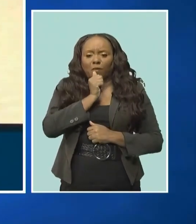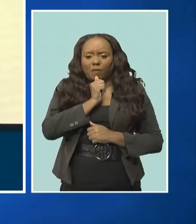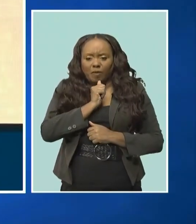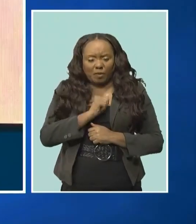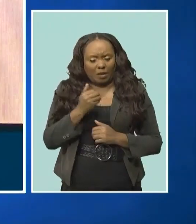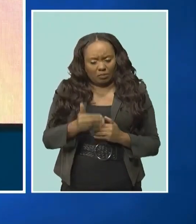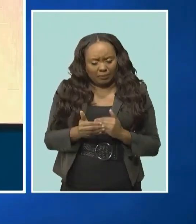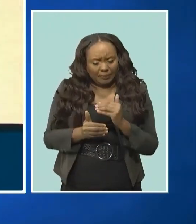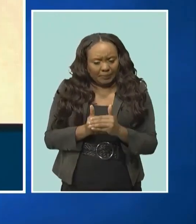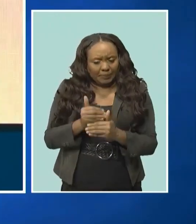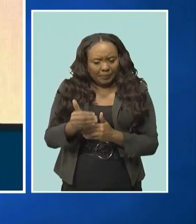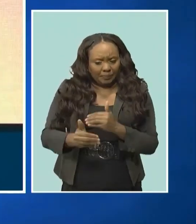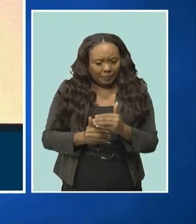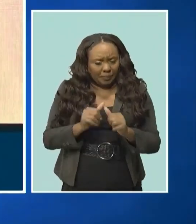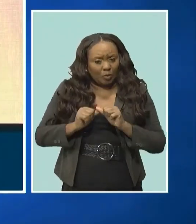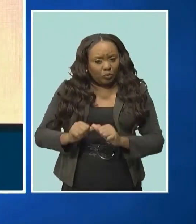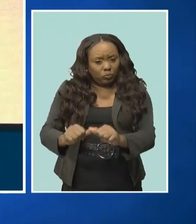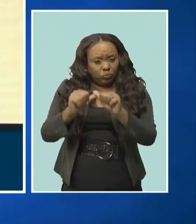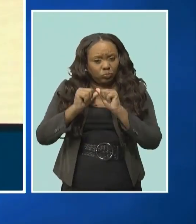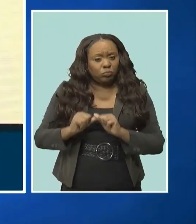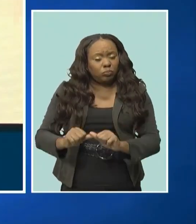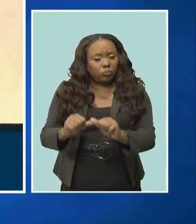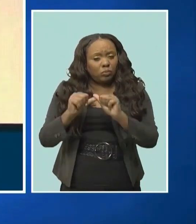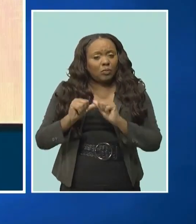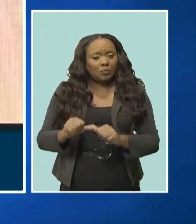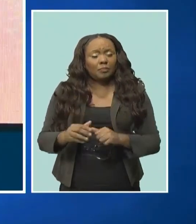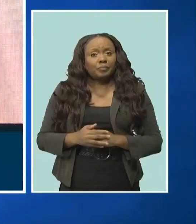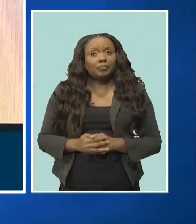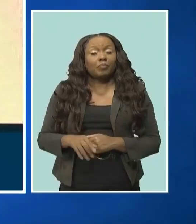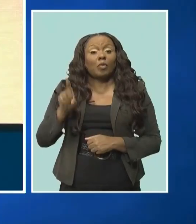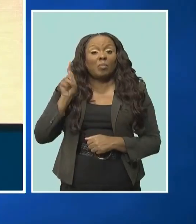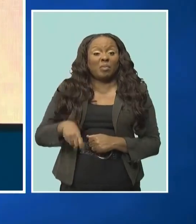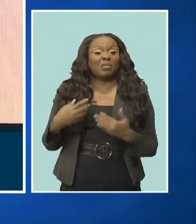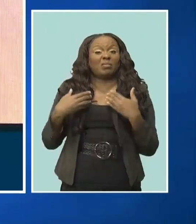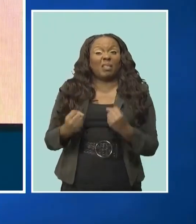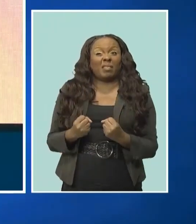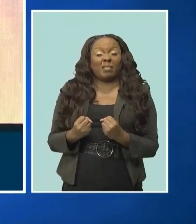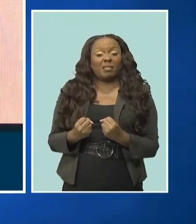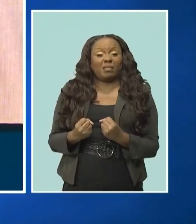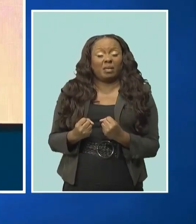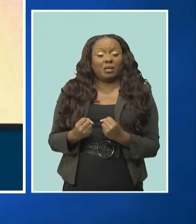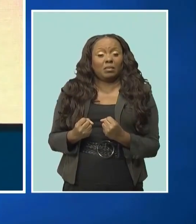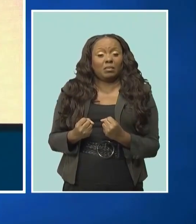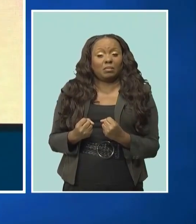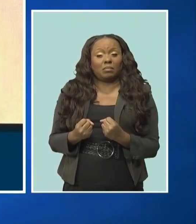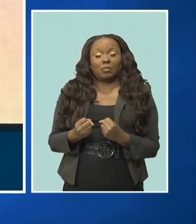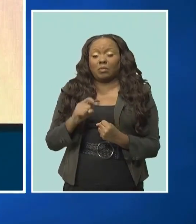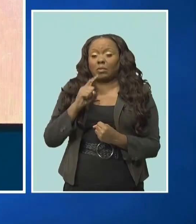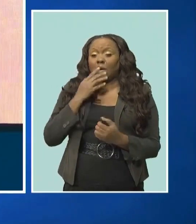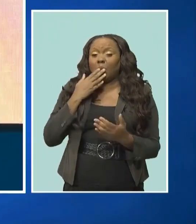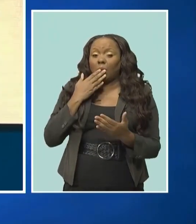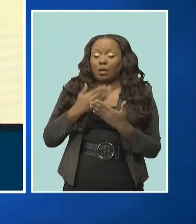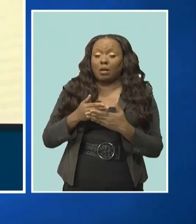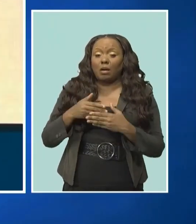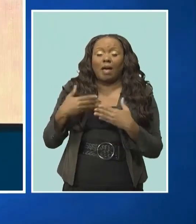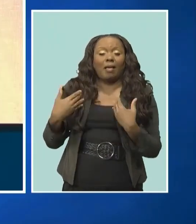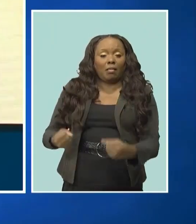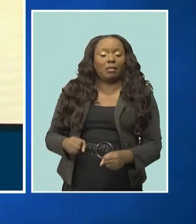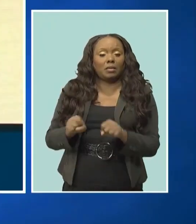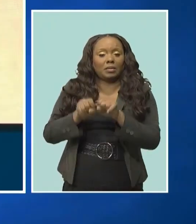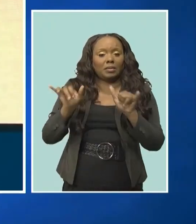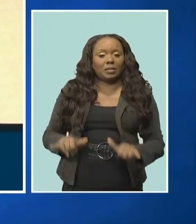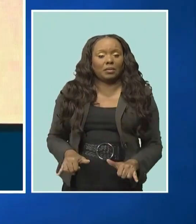and sustainability. We must strengthen health systems enhance prevention and early detection measures,